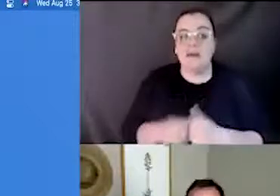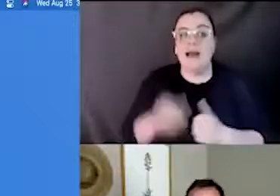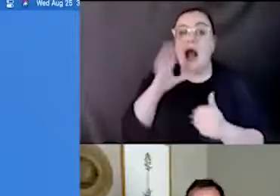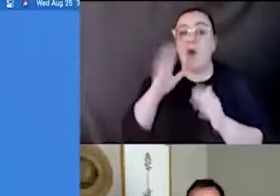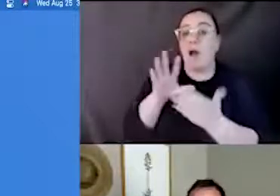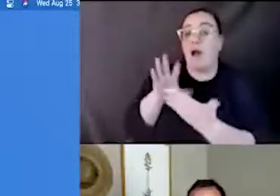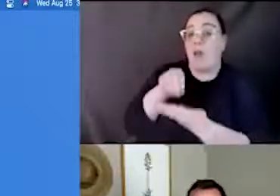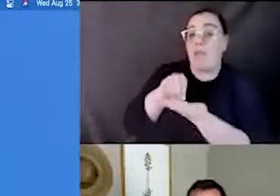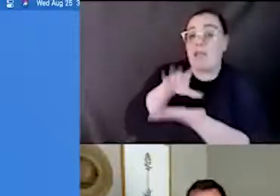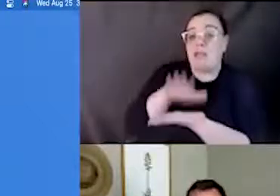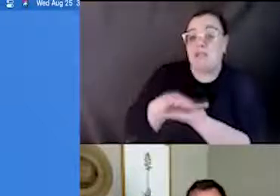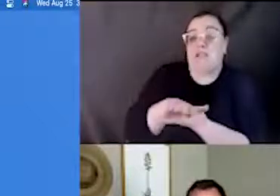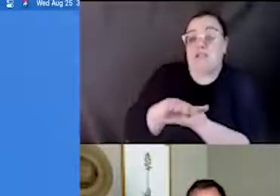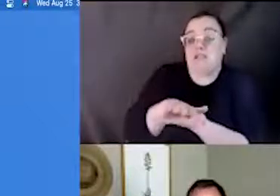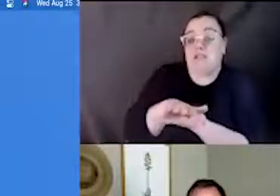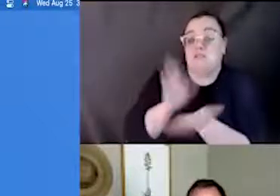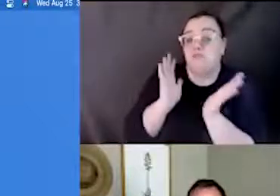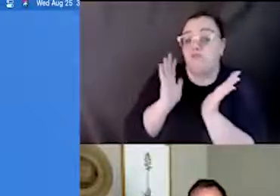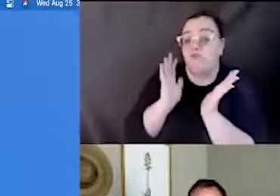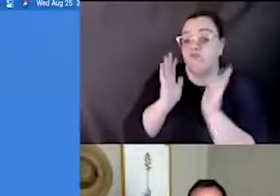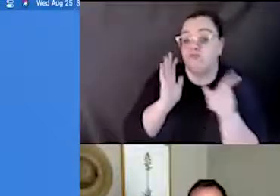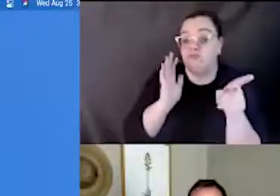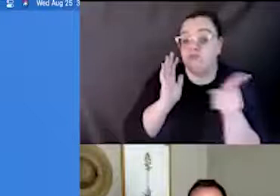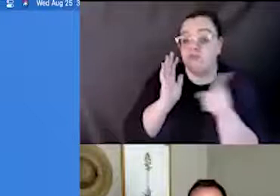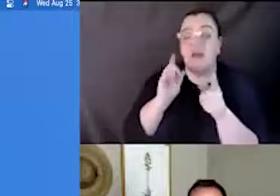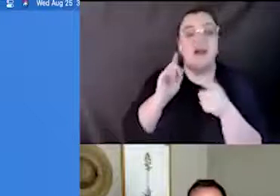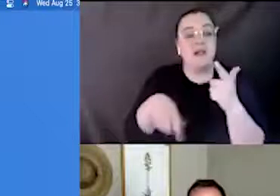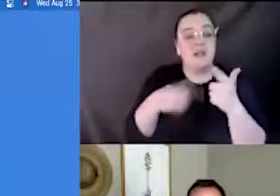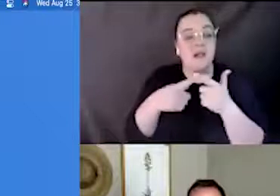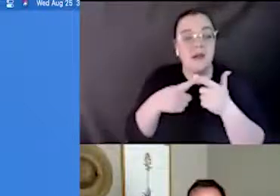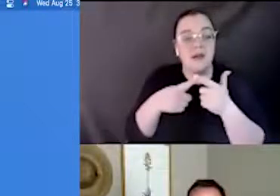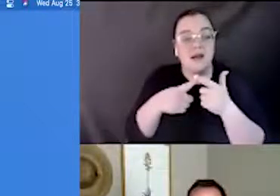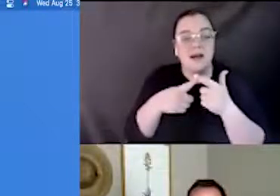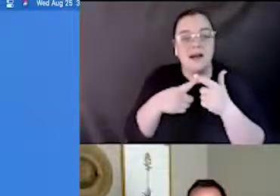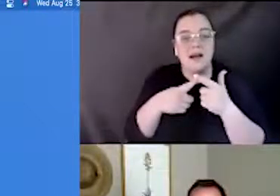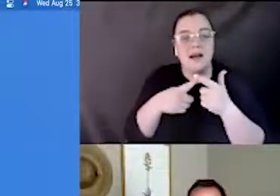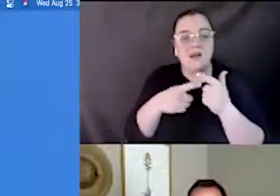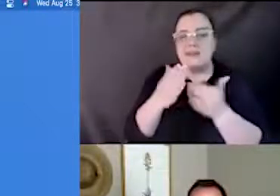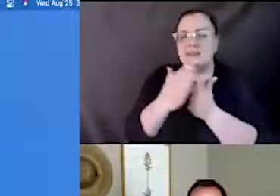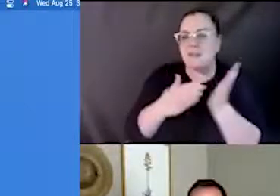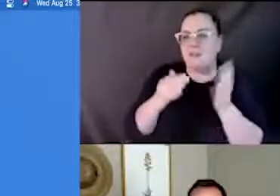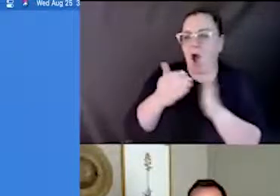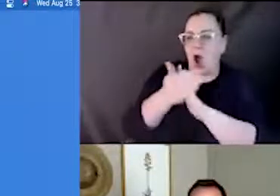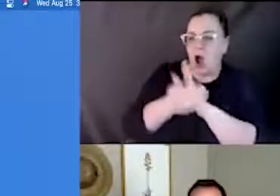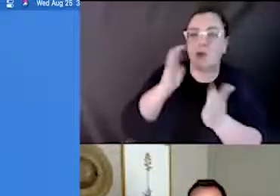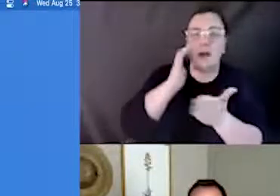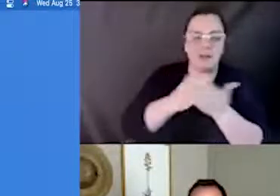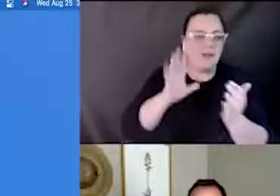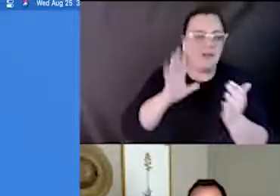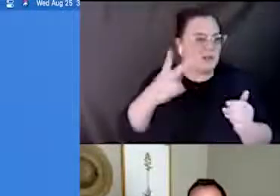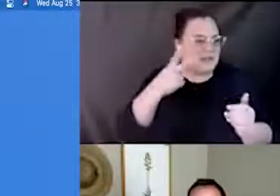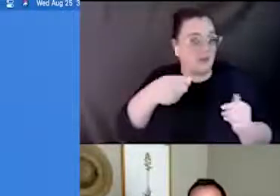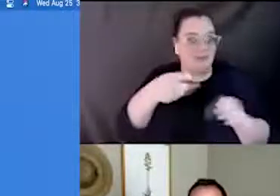text just like that. And then I'm going down, there's a little auto image that kind of shows up, this